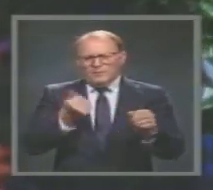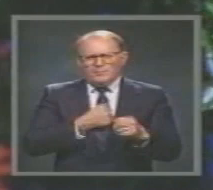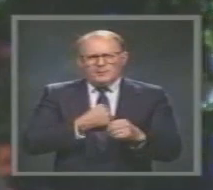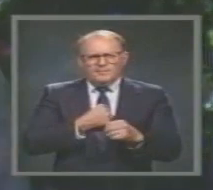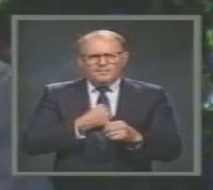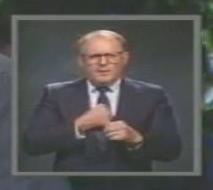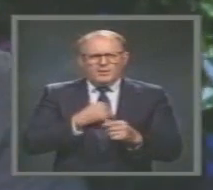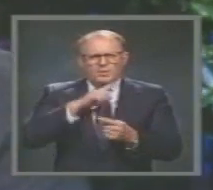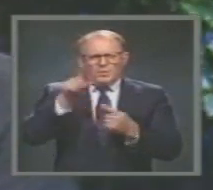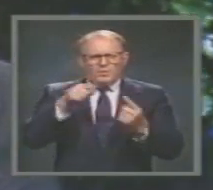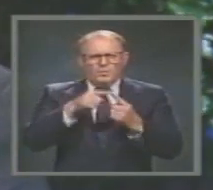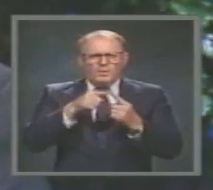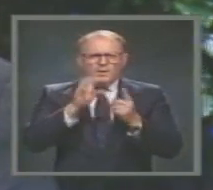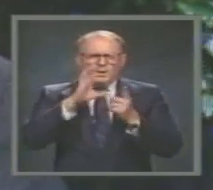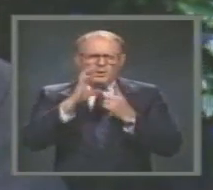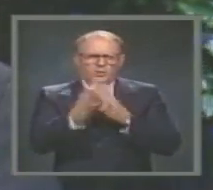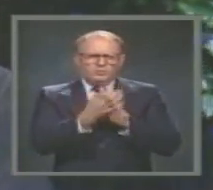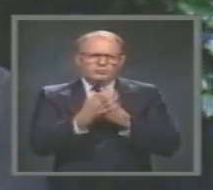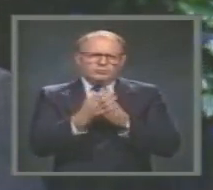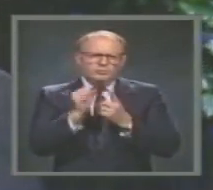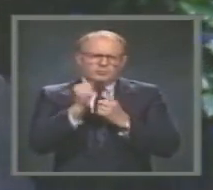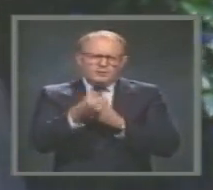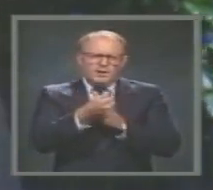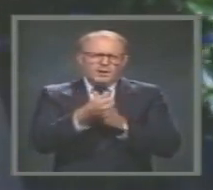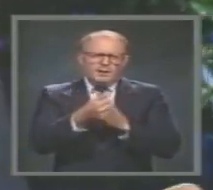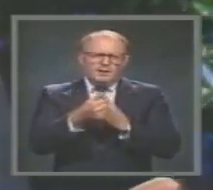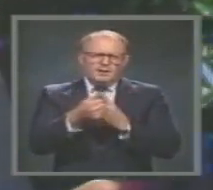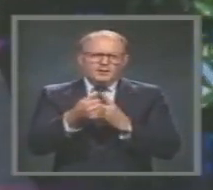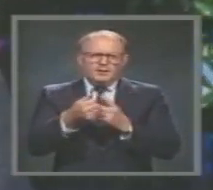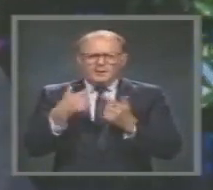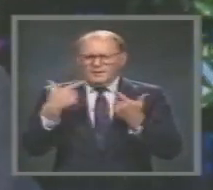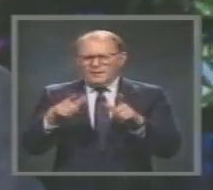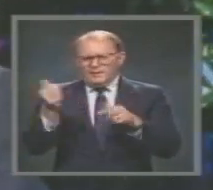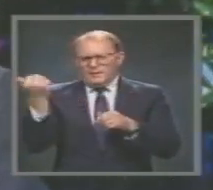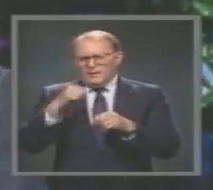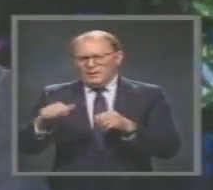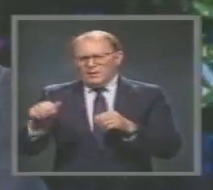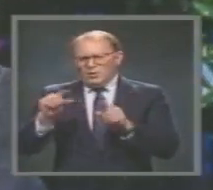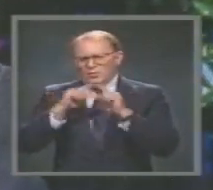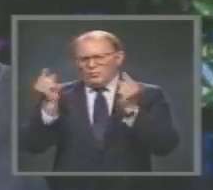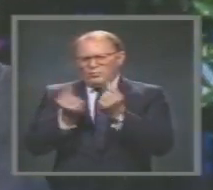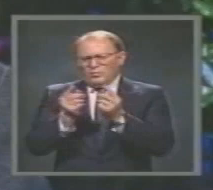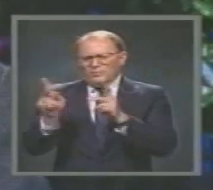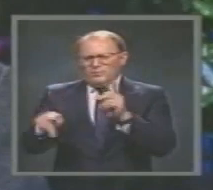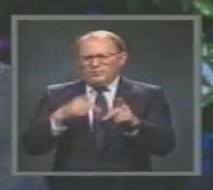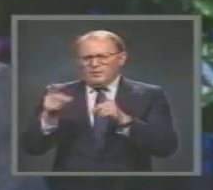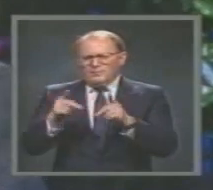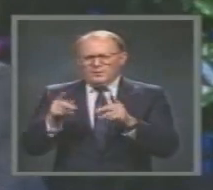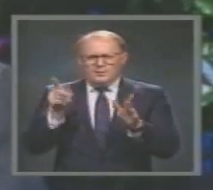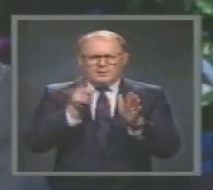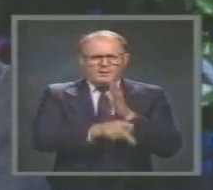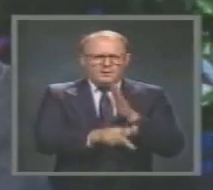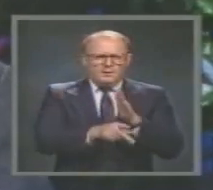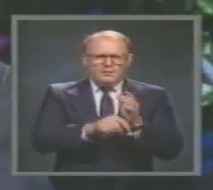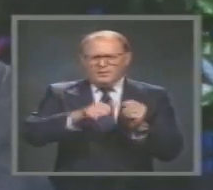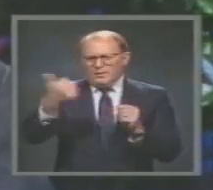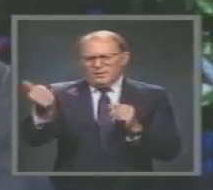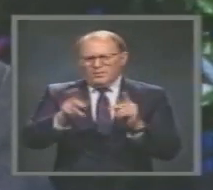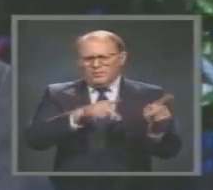Once a society has licensed any person or group of persons to, at their own choosing, take the life of other